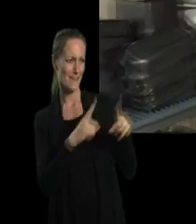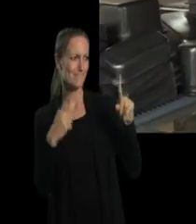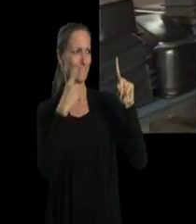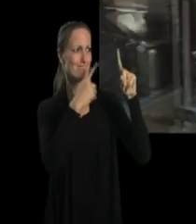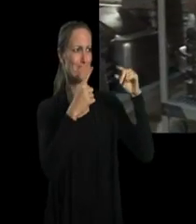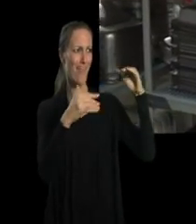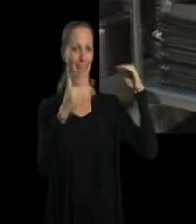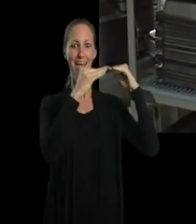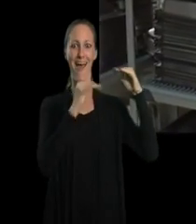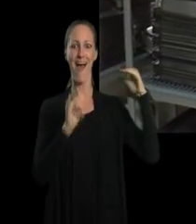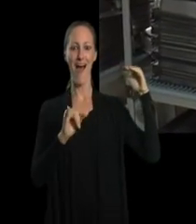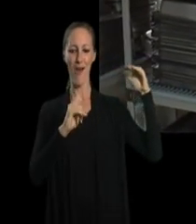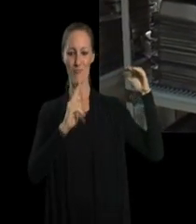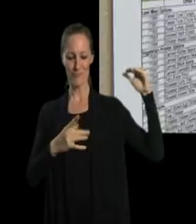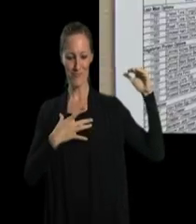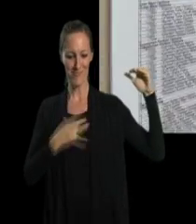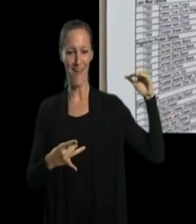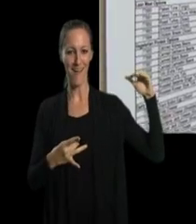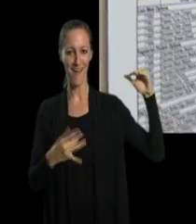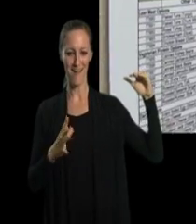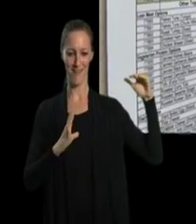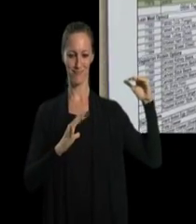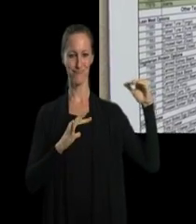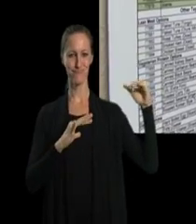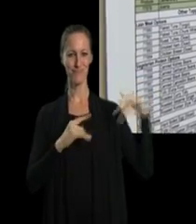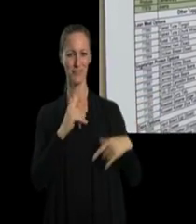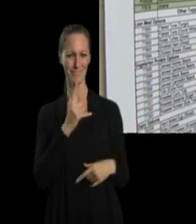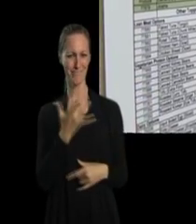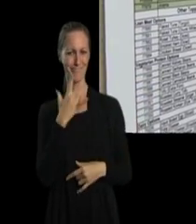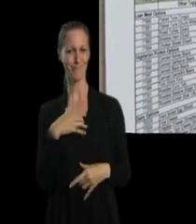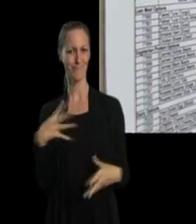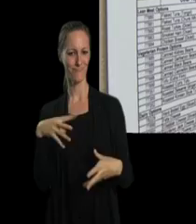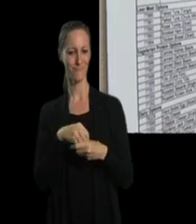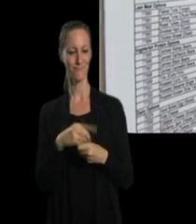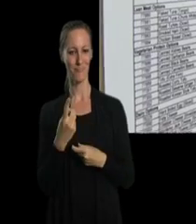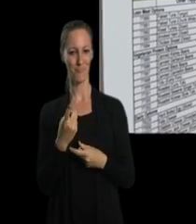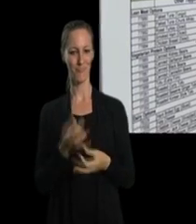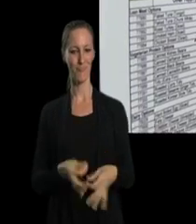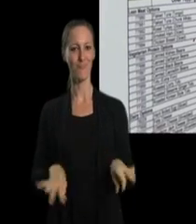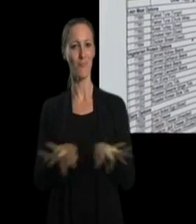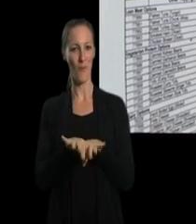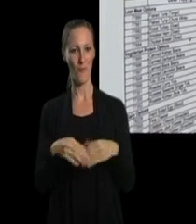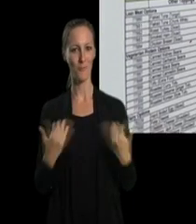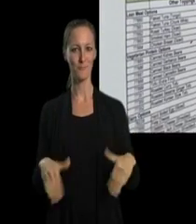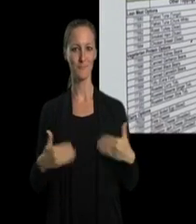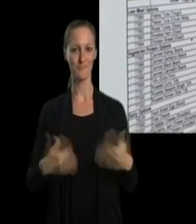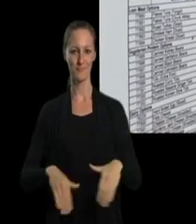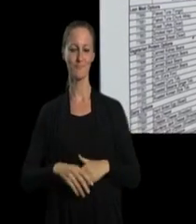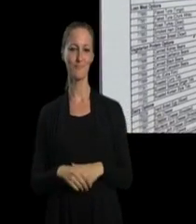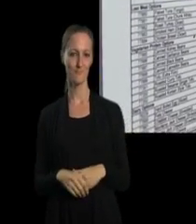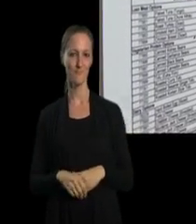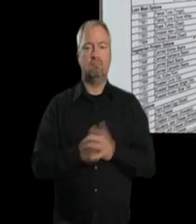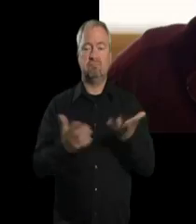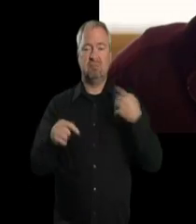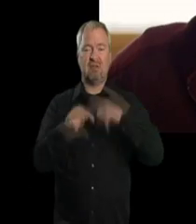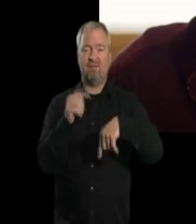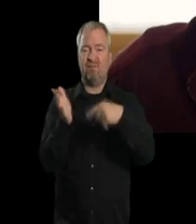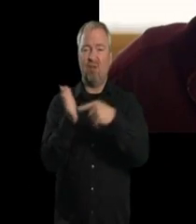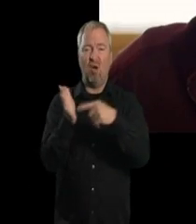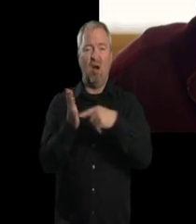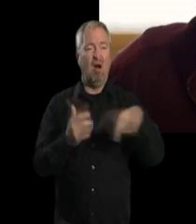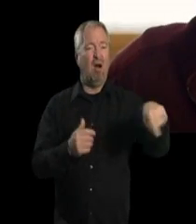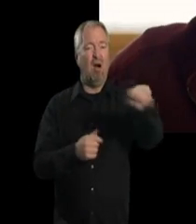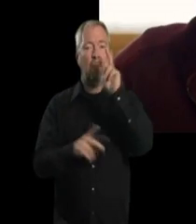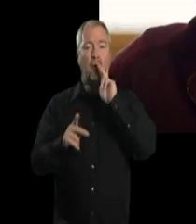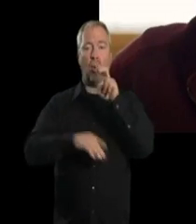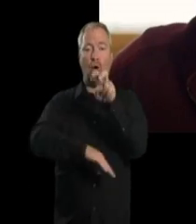sure if they're going to like it or not like it, and then they find out pretty quickly, wow, this is cool. I'm a part of something really big. We can't afford to